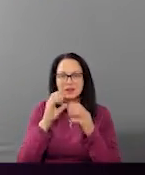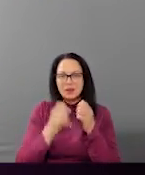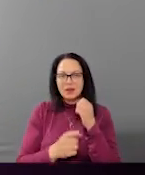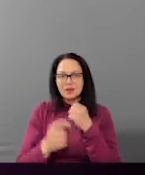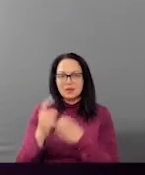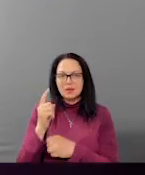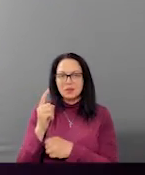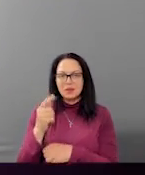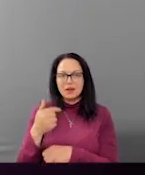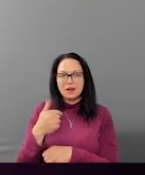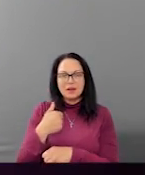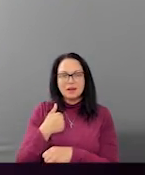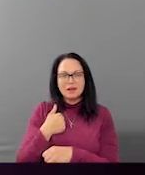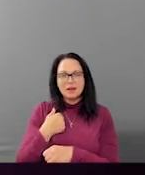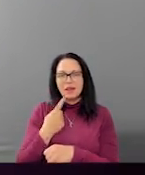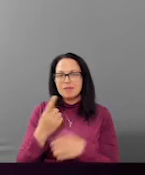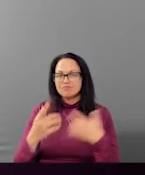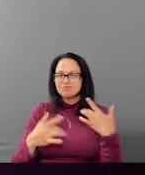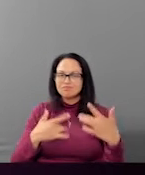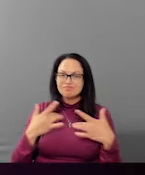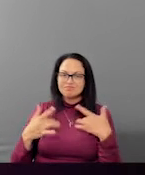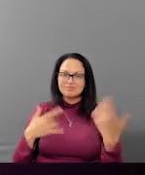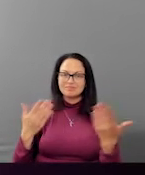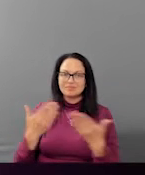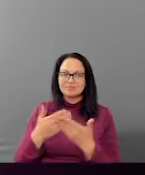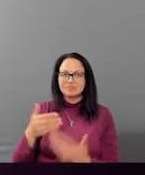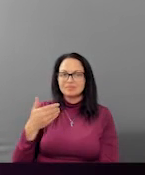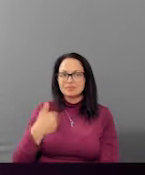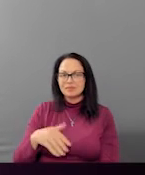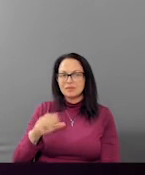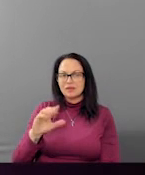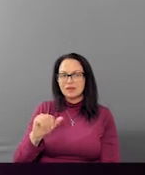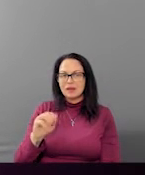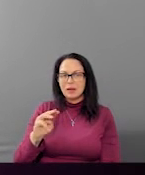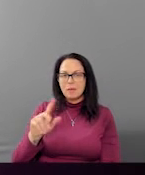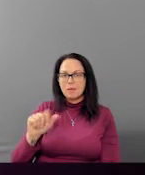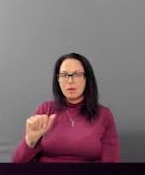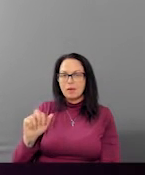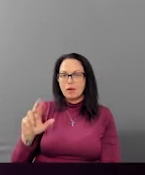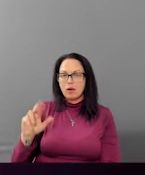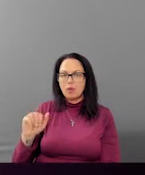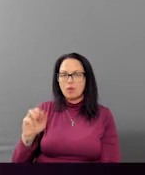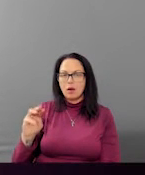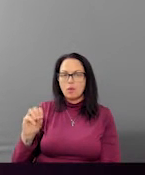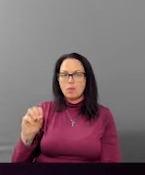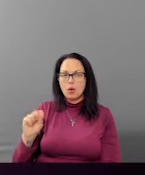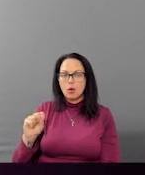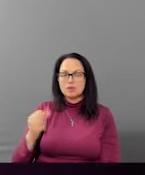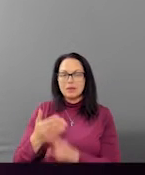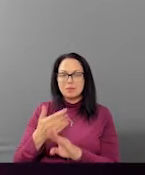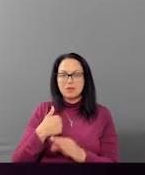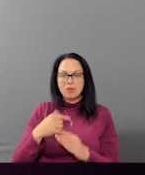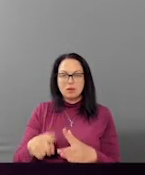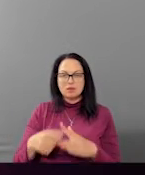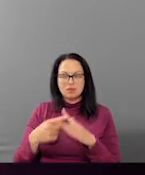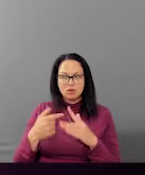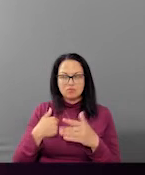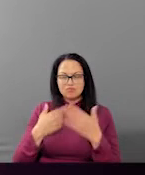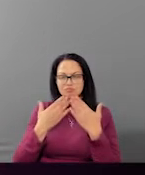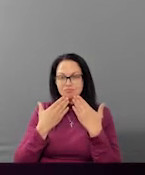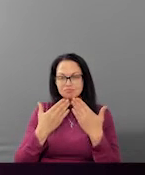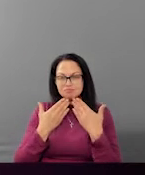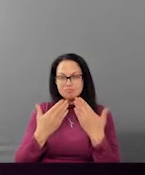everybody. I'm super excited to be here. My name is Camila Ramos, and before I start off, I just want to give a huge thank you